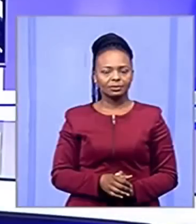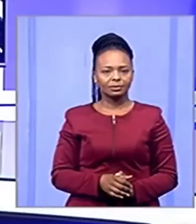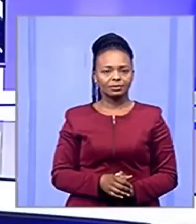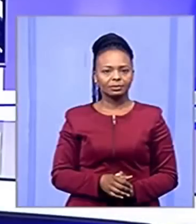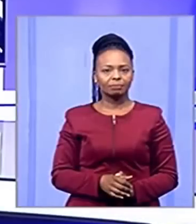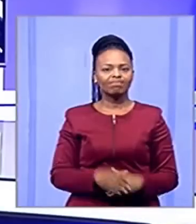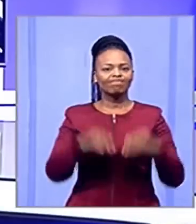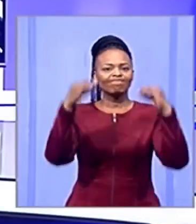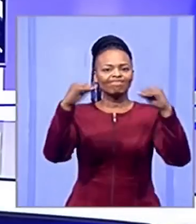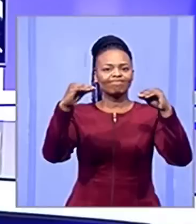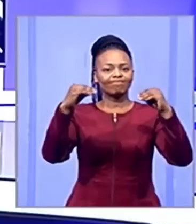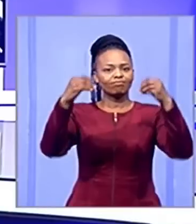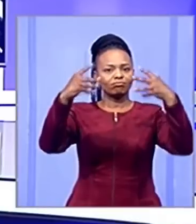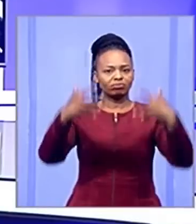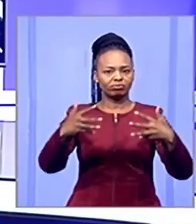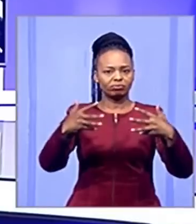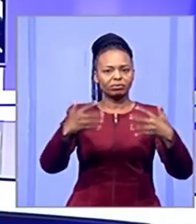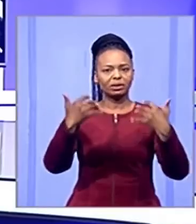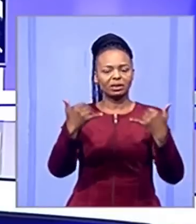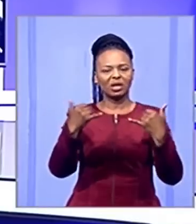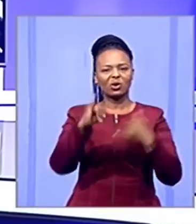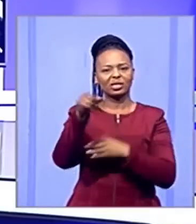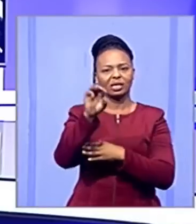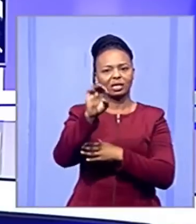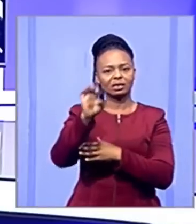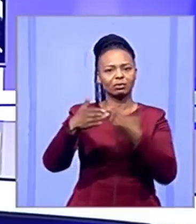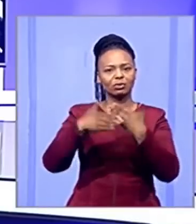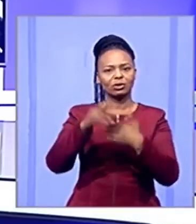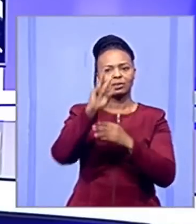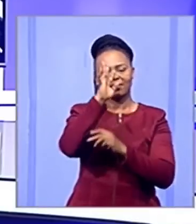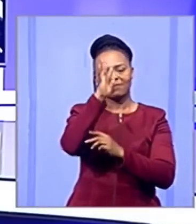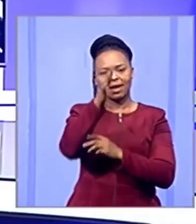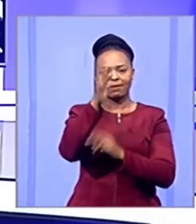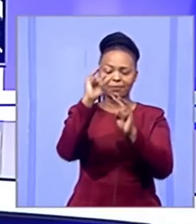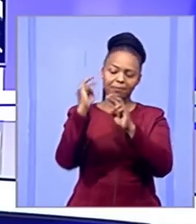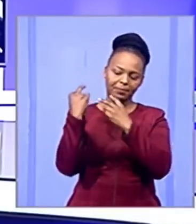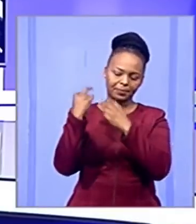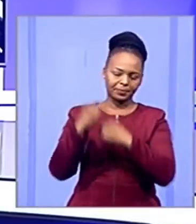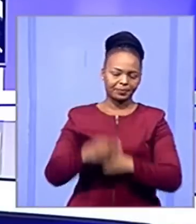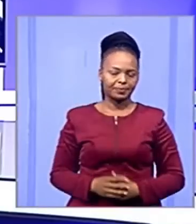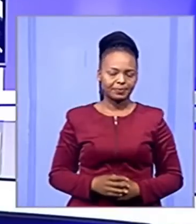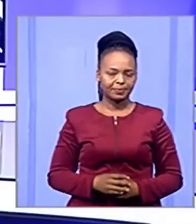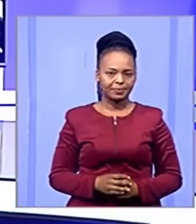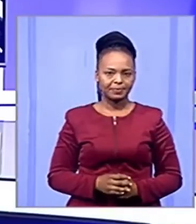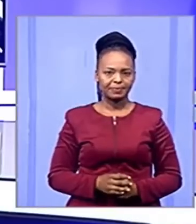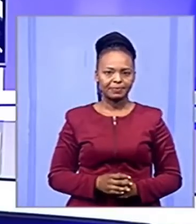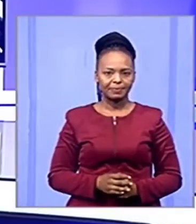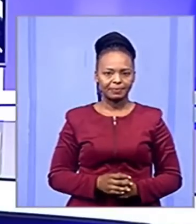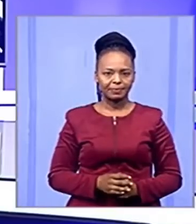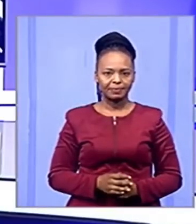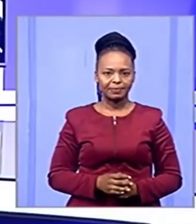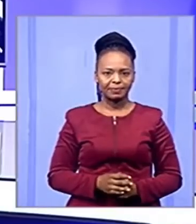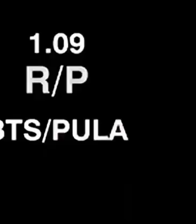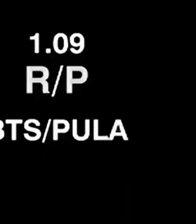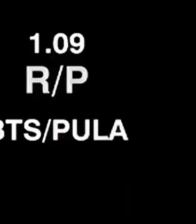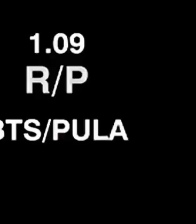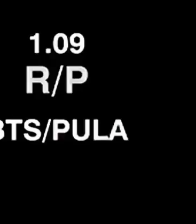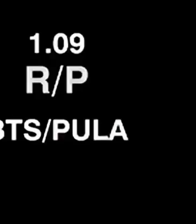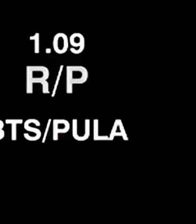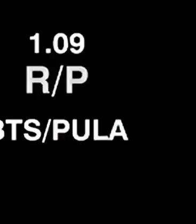Bjale a re boneng ka boripana gore mebaraka e be eme bjang ge JSE e tswalela pijana ka iri ya bohlano.